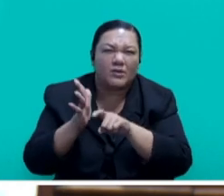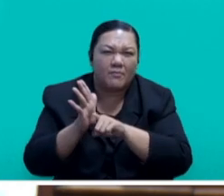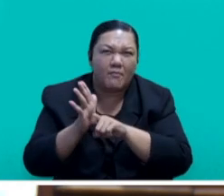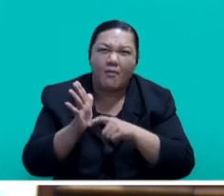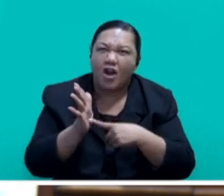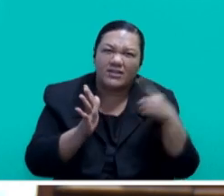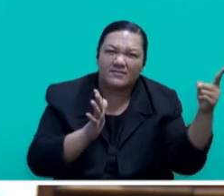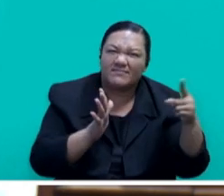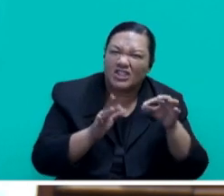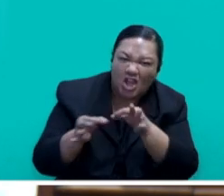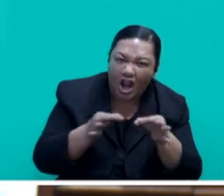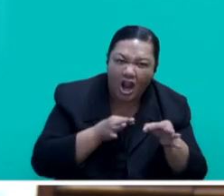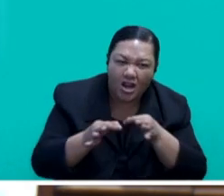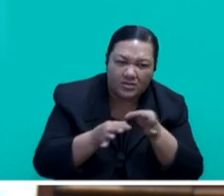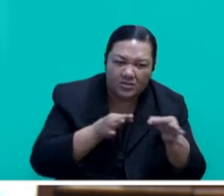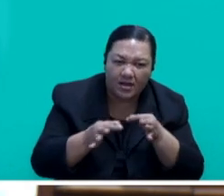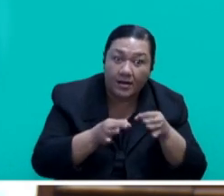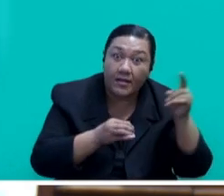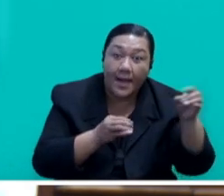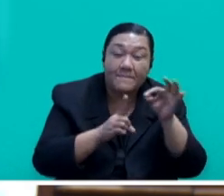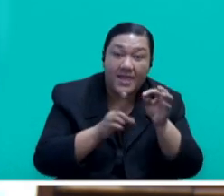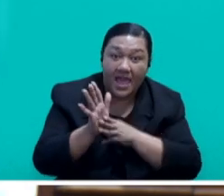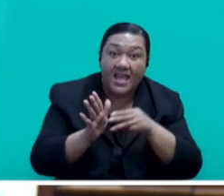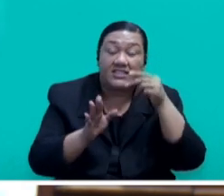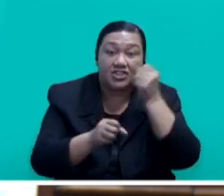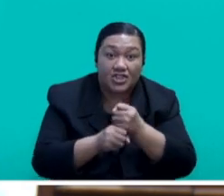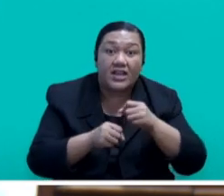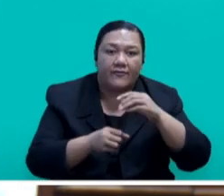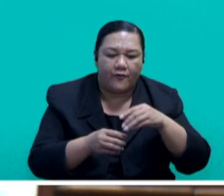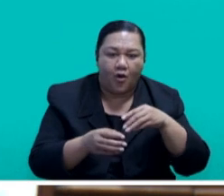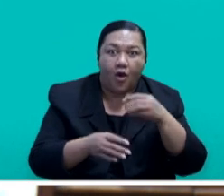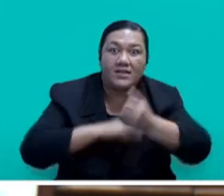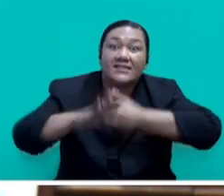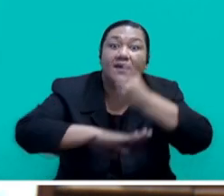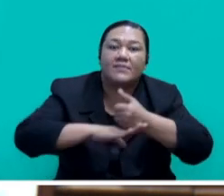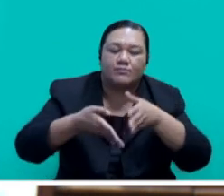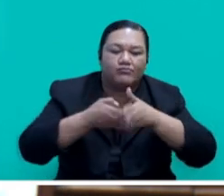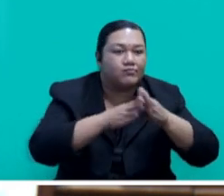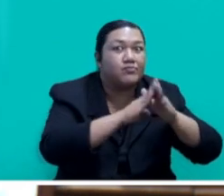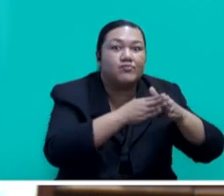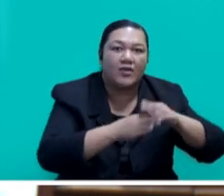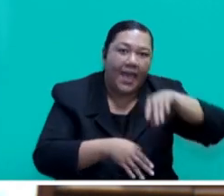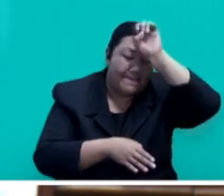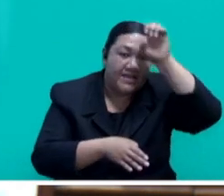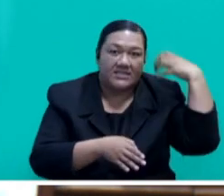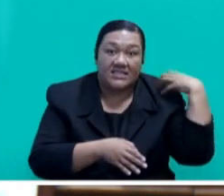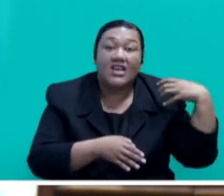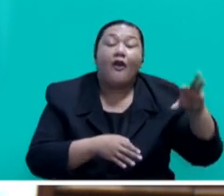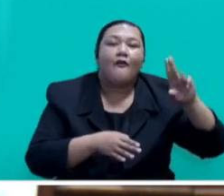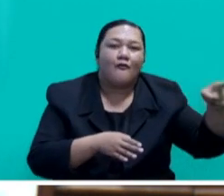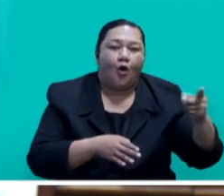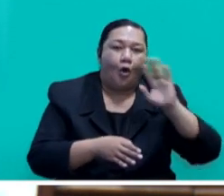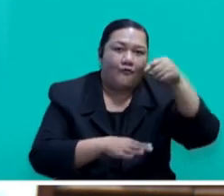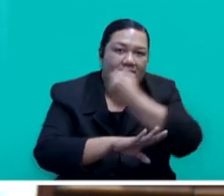the establishment of a new embassy in Israel, and the refurbishment of our overseas missions, Mr.